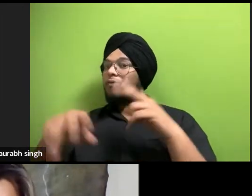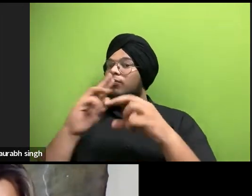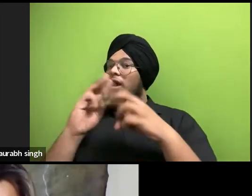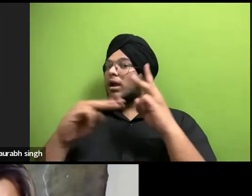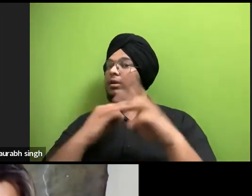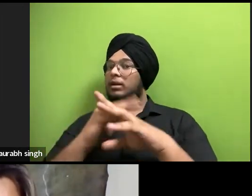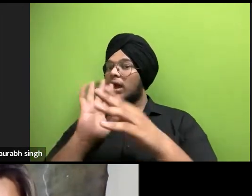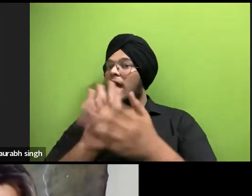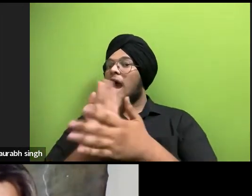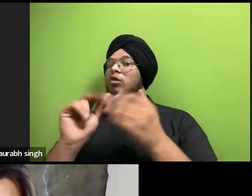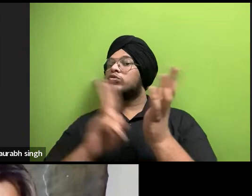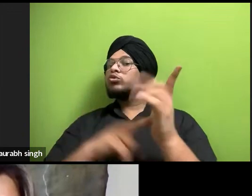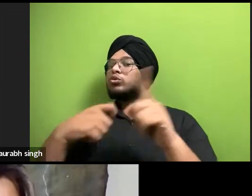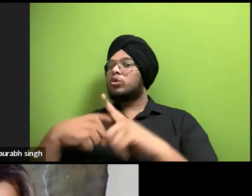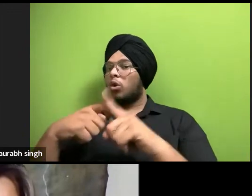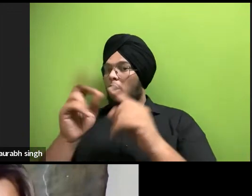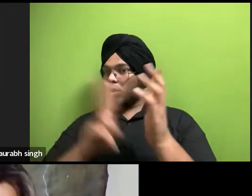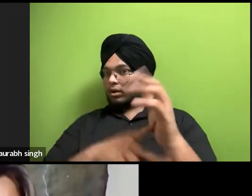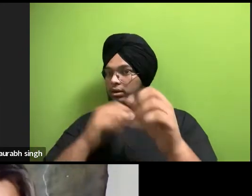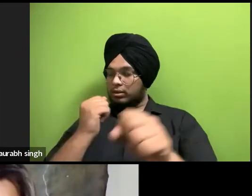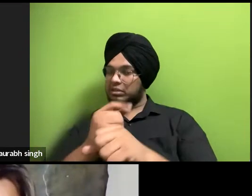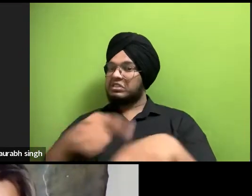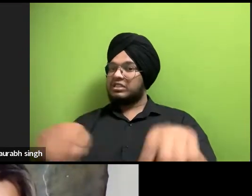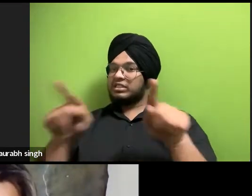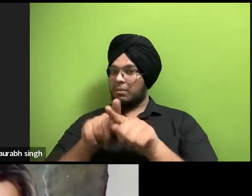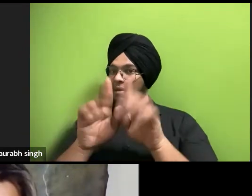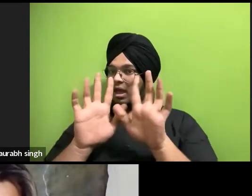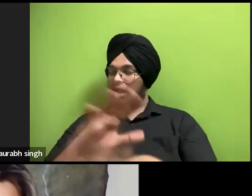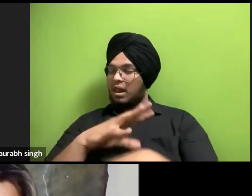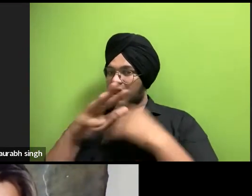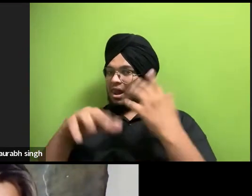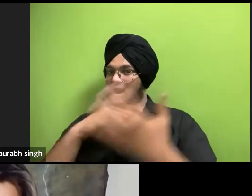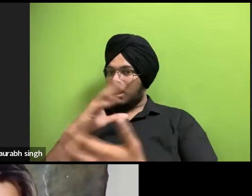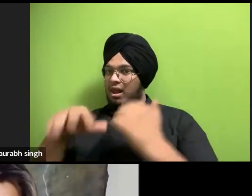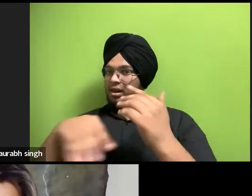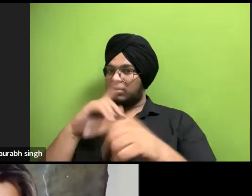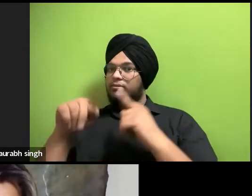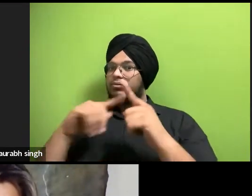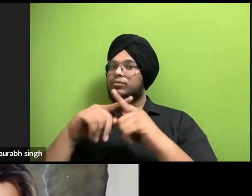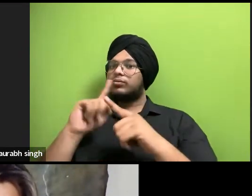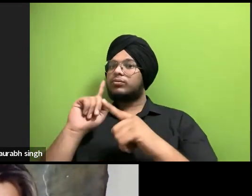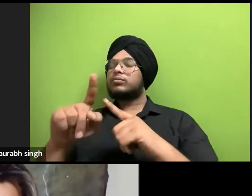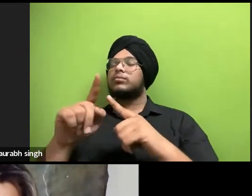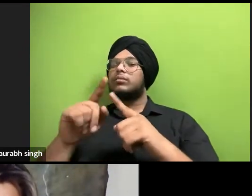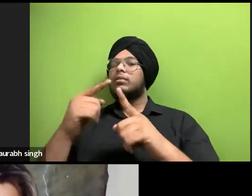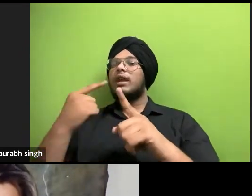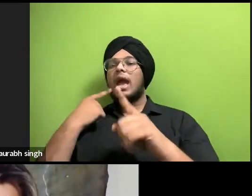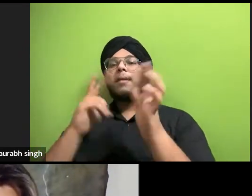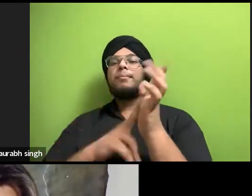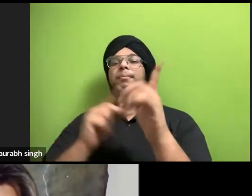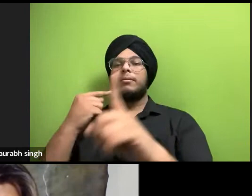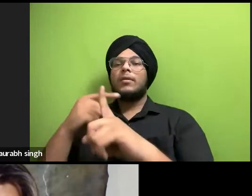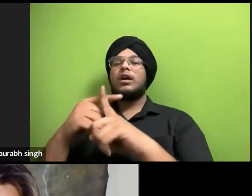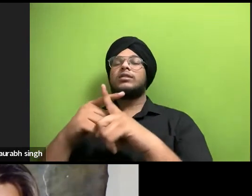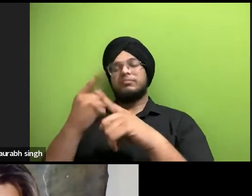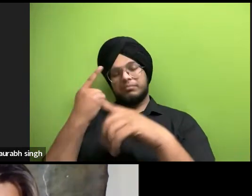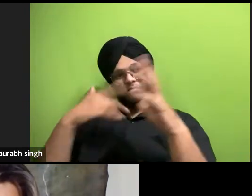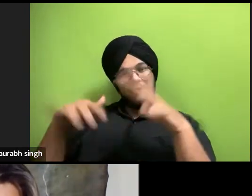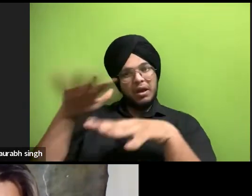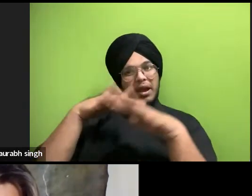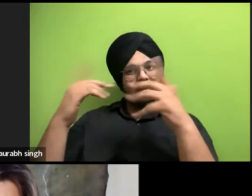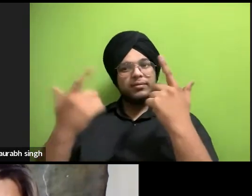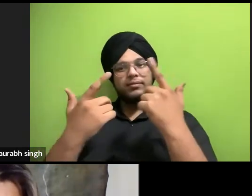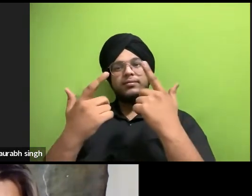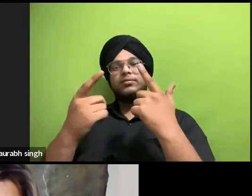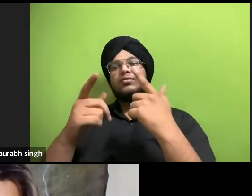Kong experienced great turbulence as well. And what has that meant for a museum like M+, and what are the strategies that